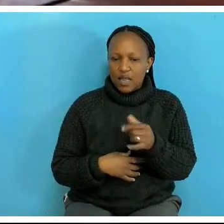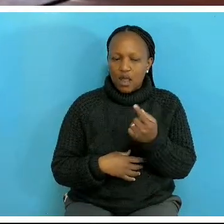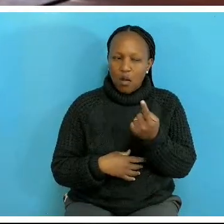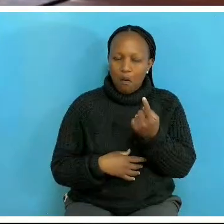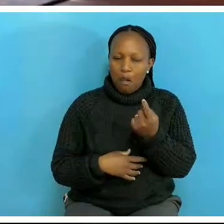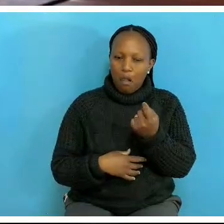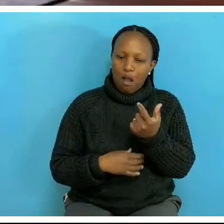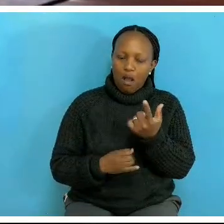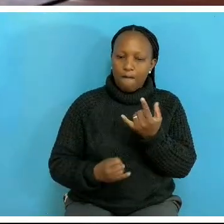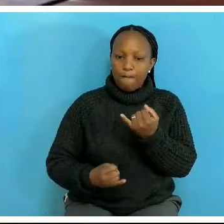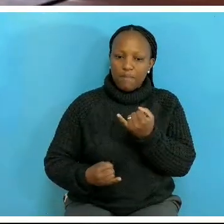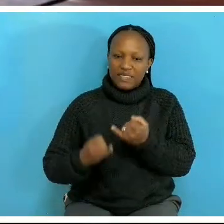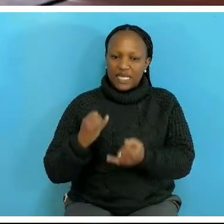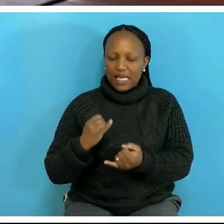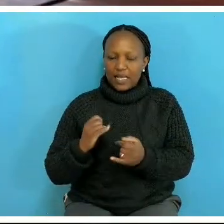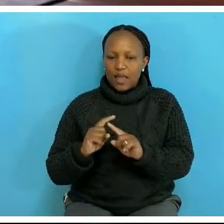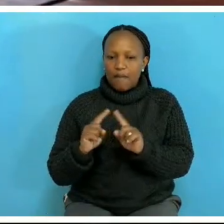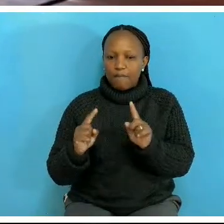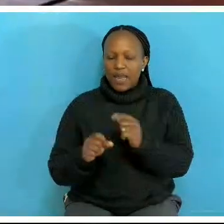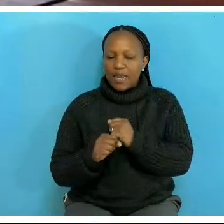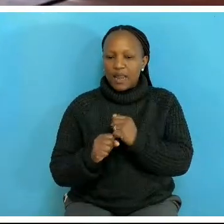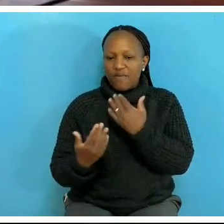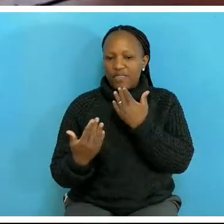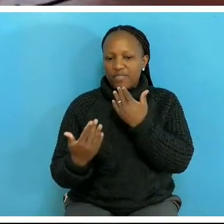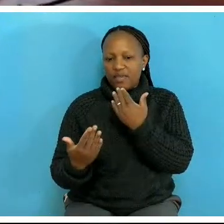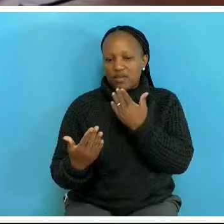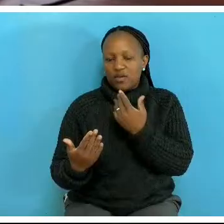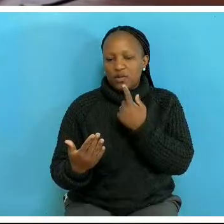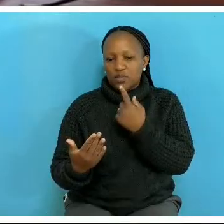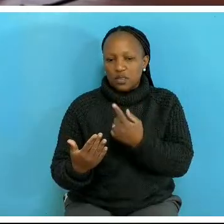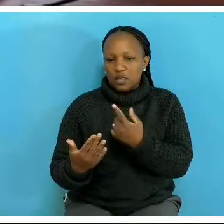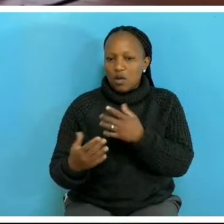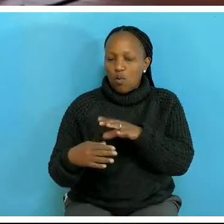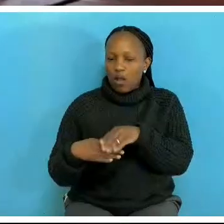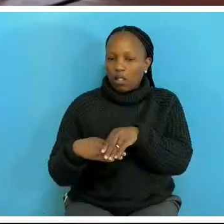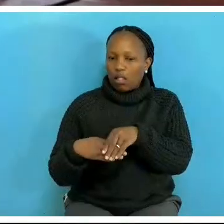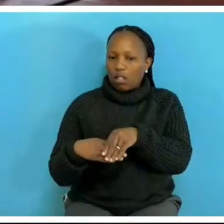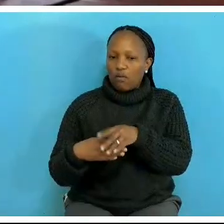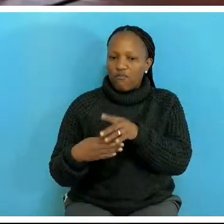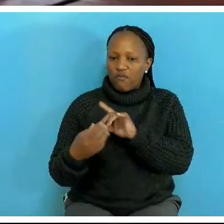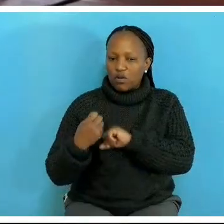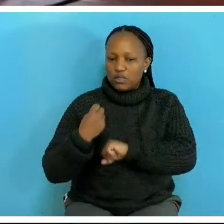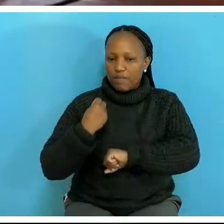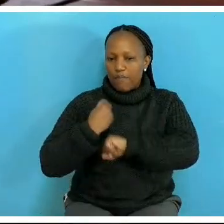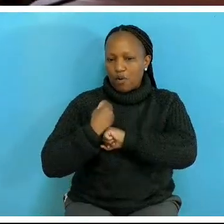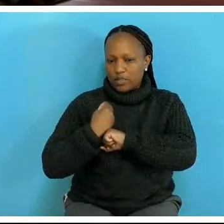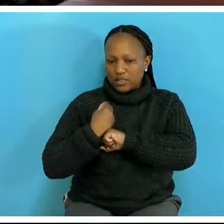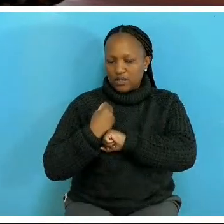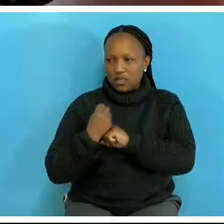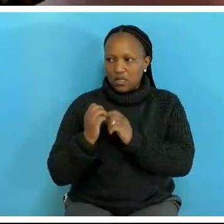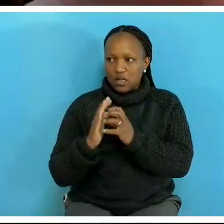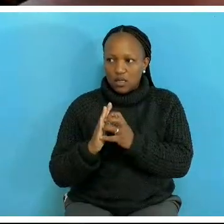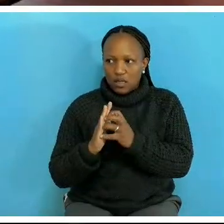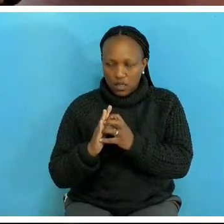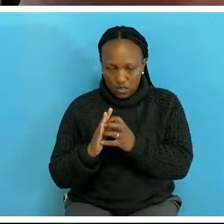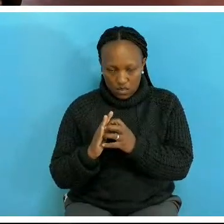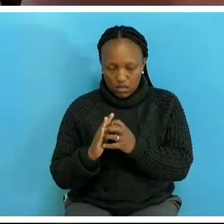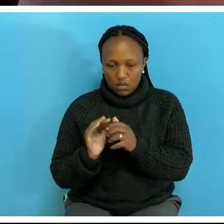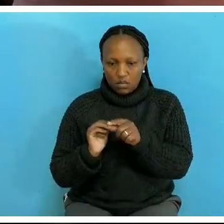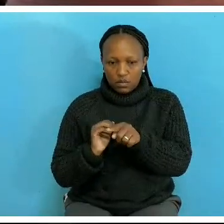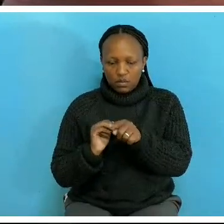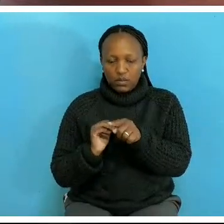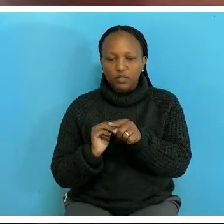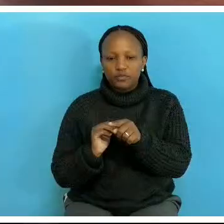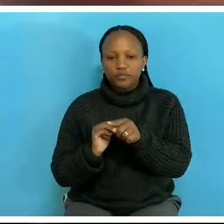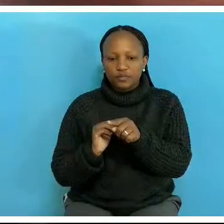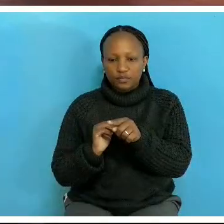them, but we do not say to them, thank you for holding our hands at times of need. We rather give an example as one of the